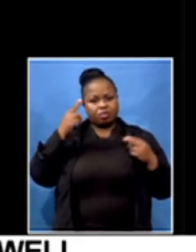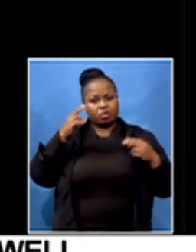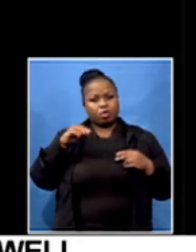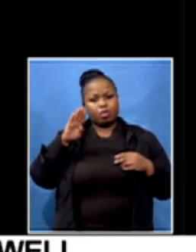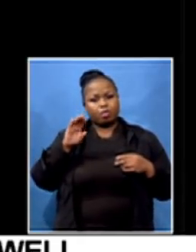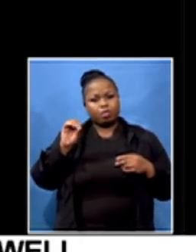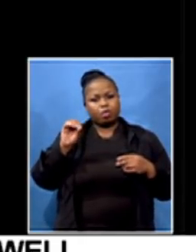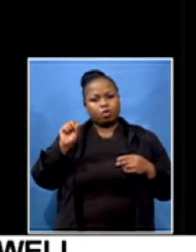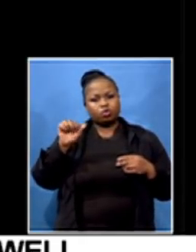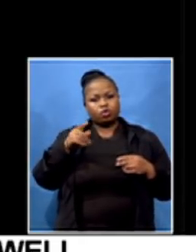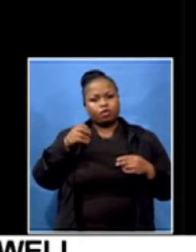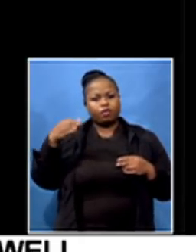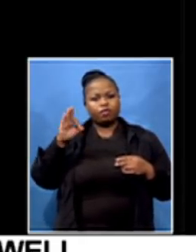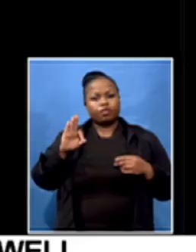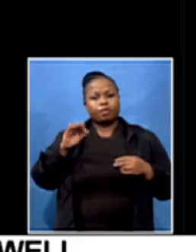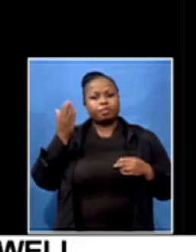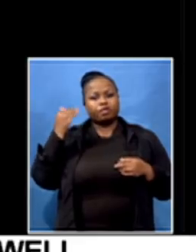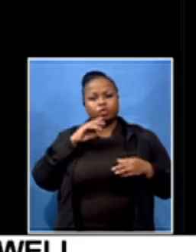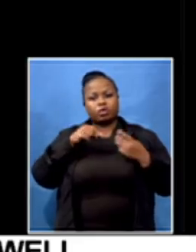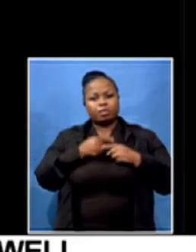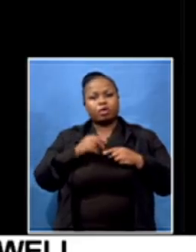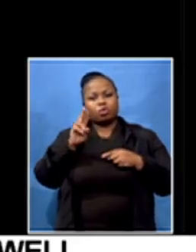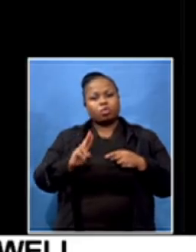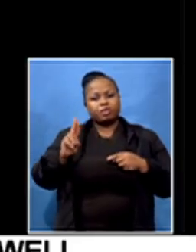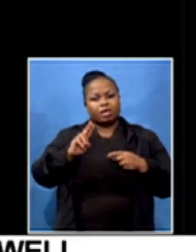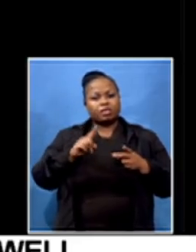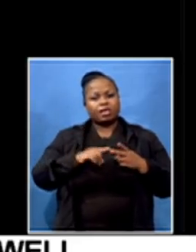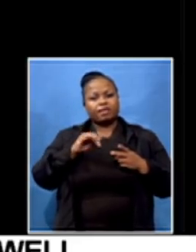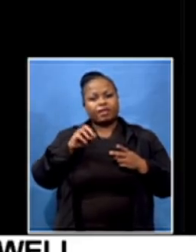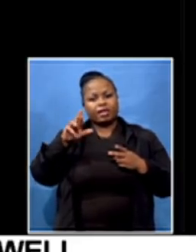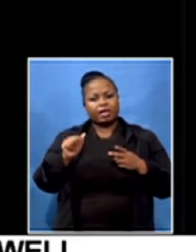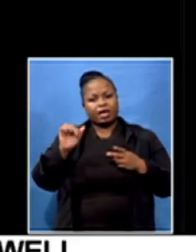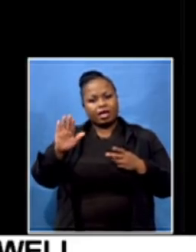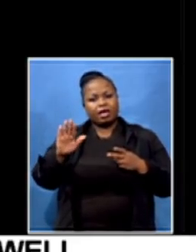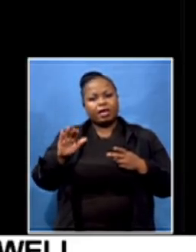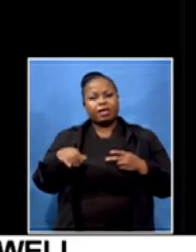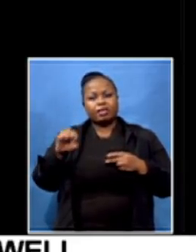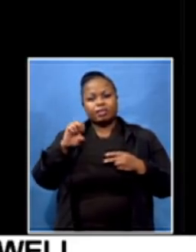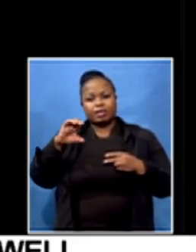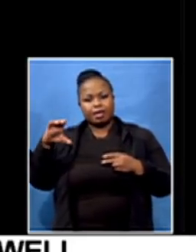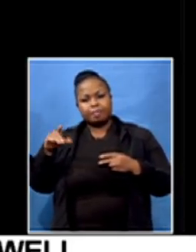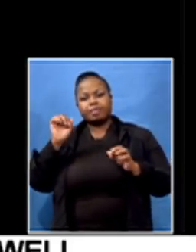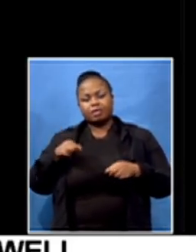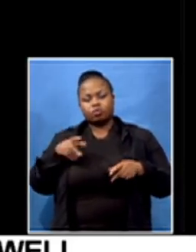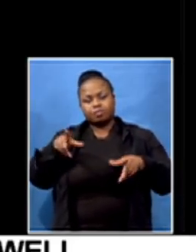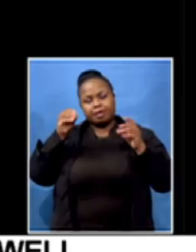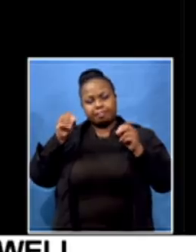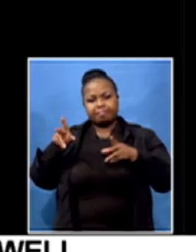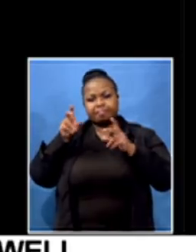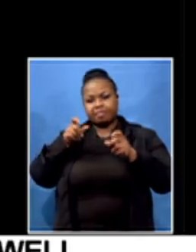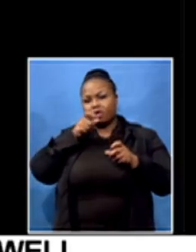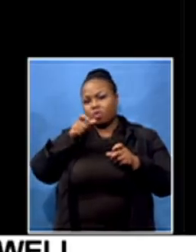issues about Umtata and Freya. Yes, we have received those comments. In fact, they are members of